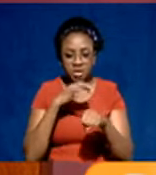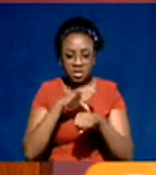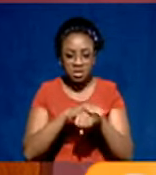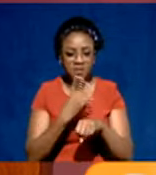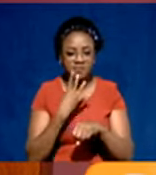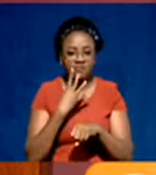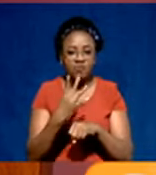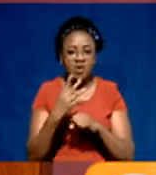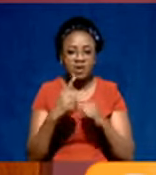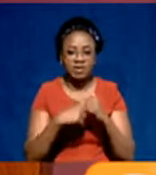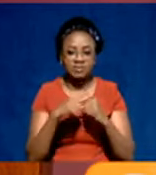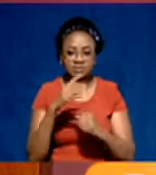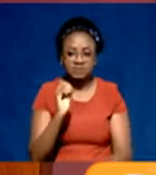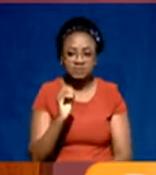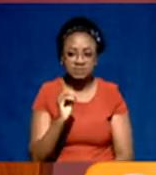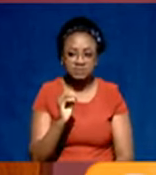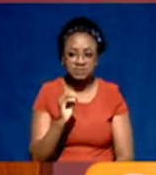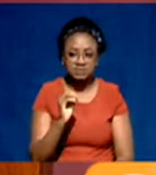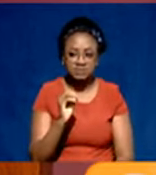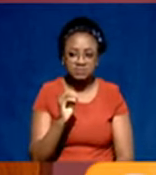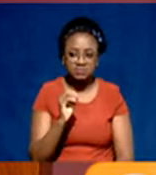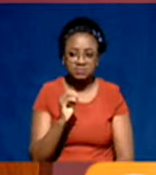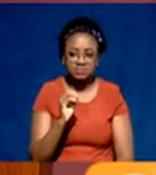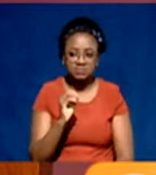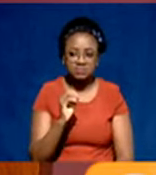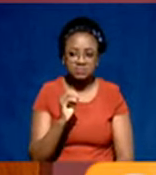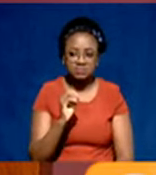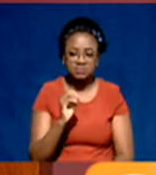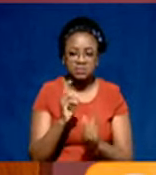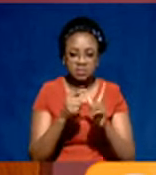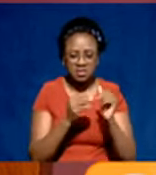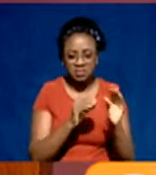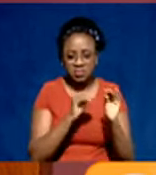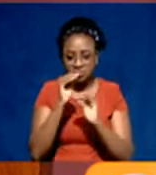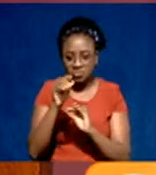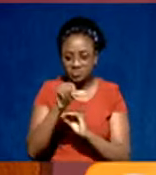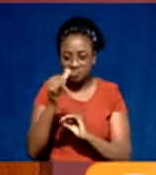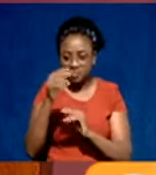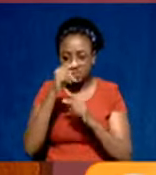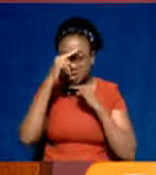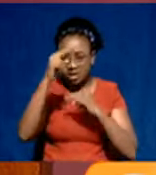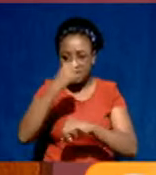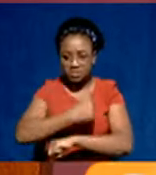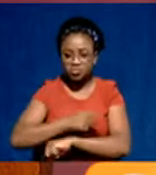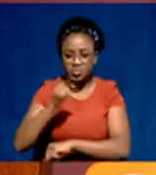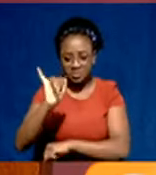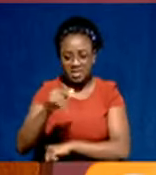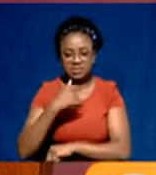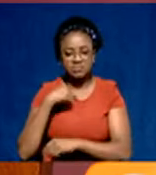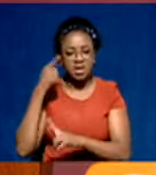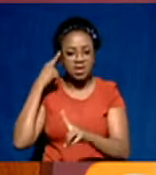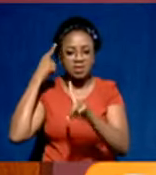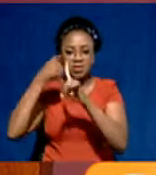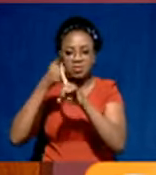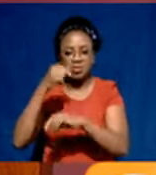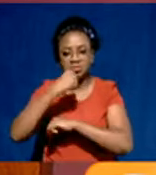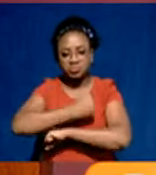marks from that school and was admitted at Kagumo High School, which was my dream school, by the way. And